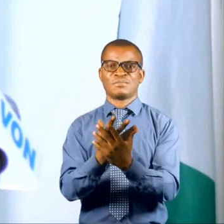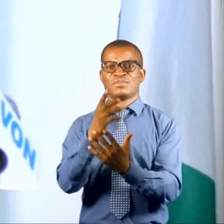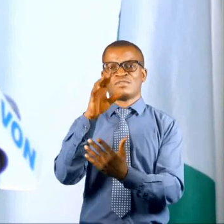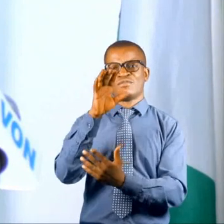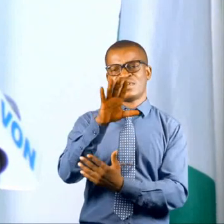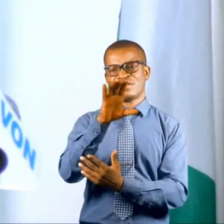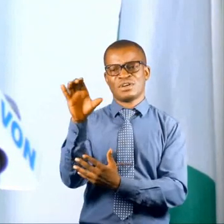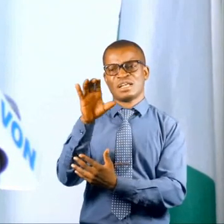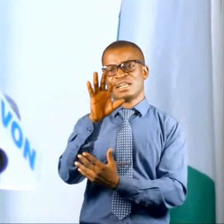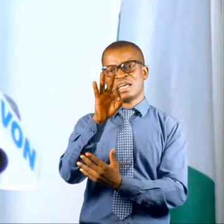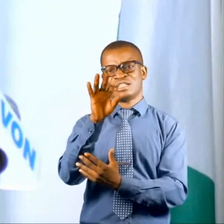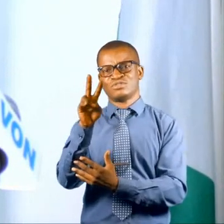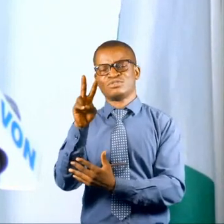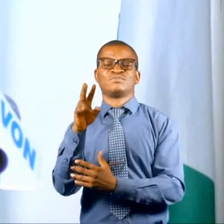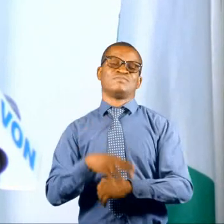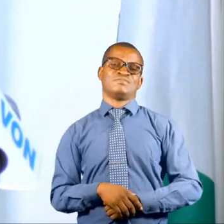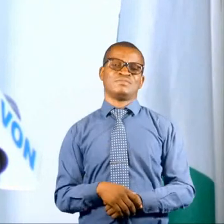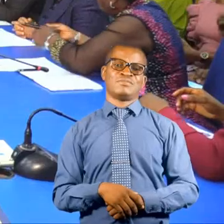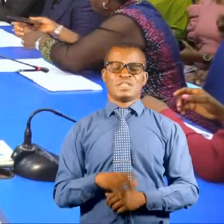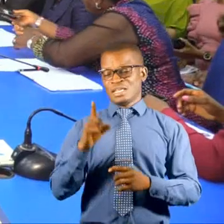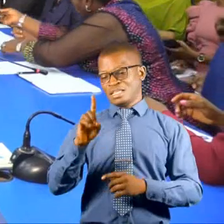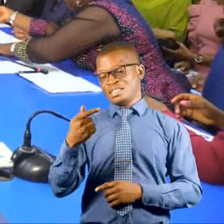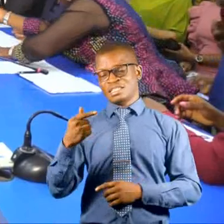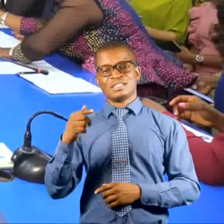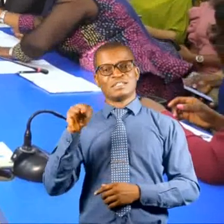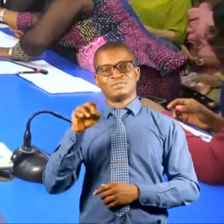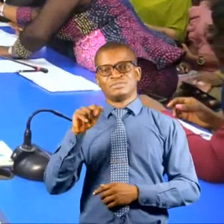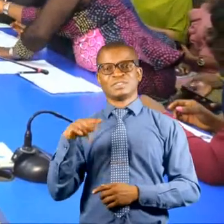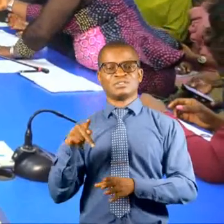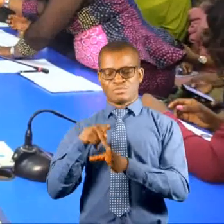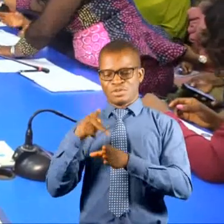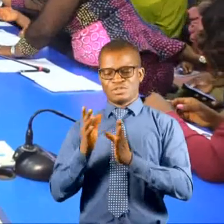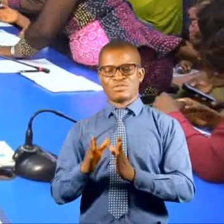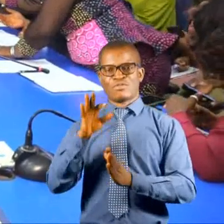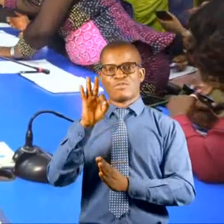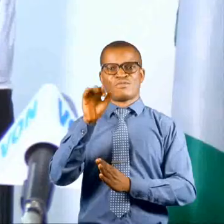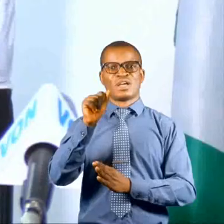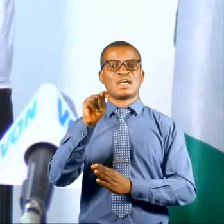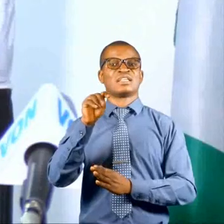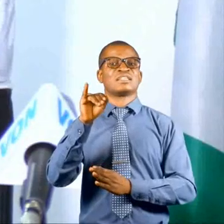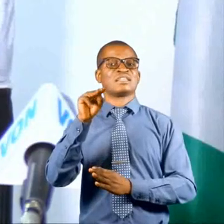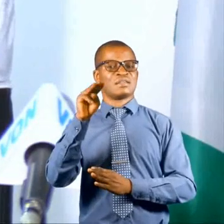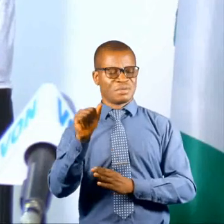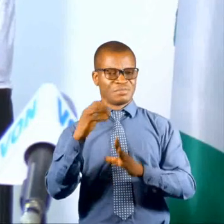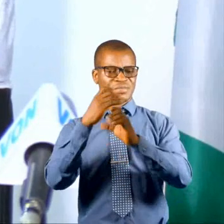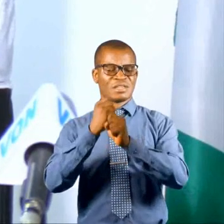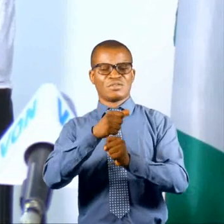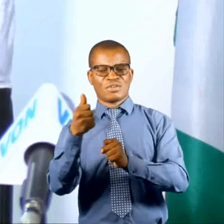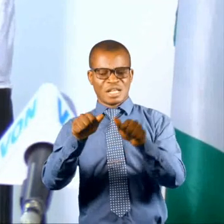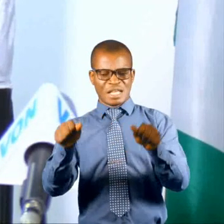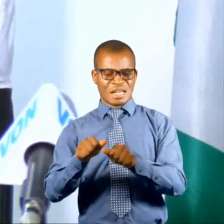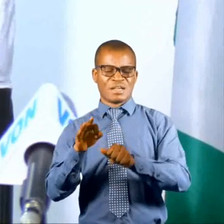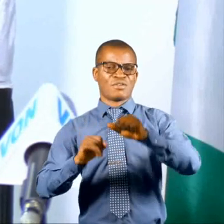has secured 592 convictions. The DG, NAPTIP, Professor Fatima Waziri Azi, also highlighted